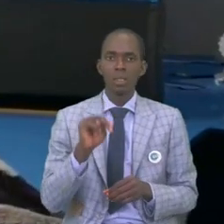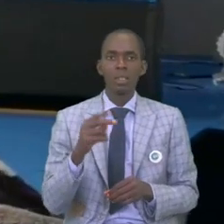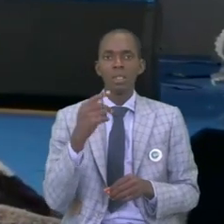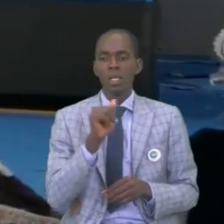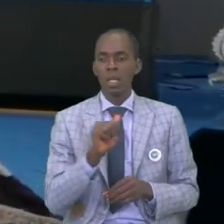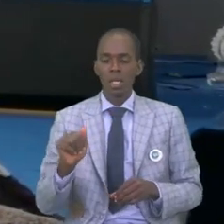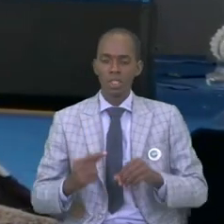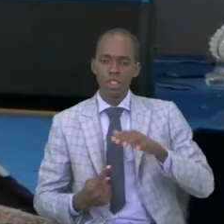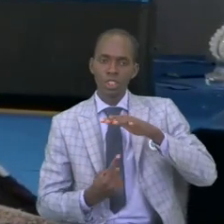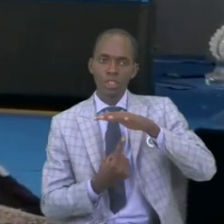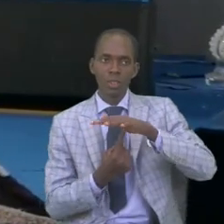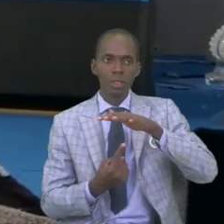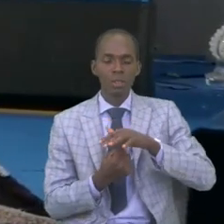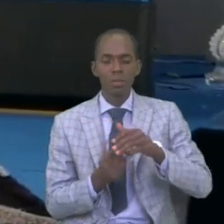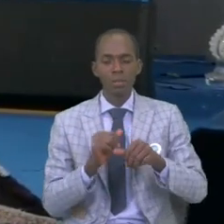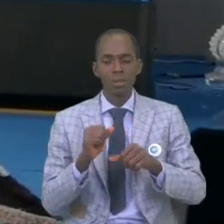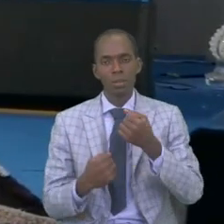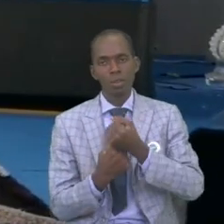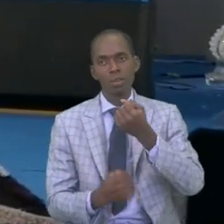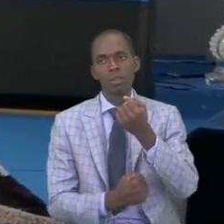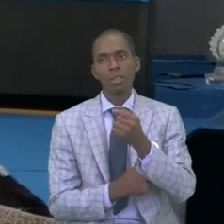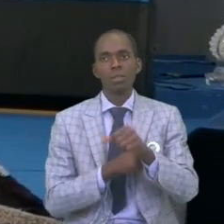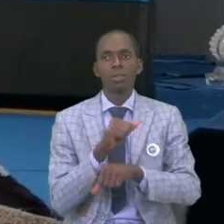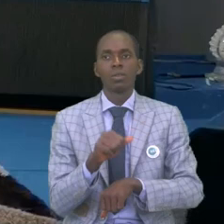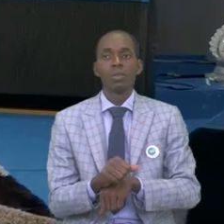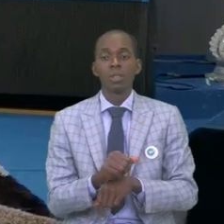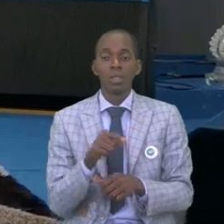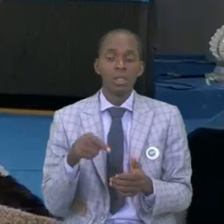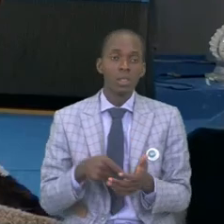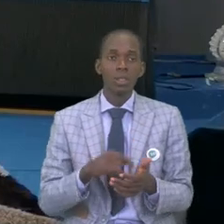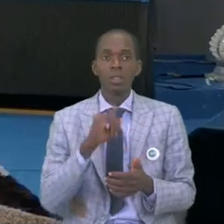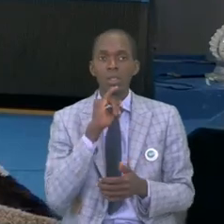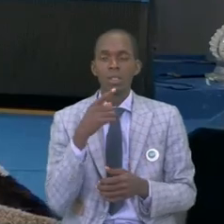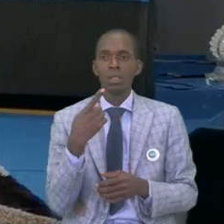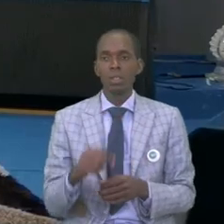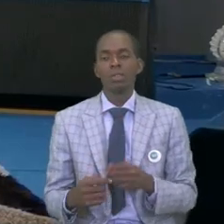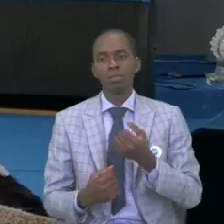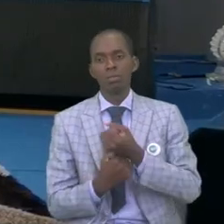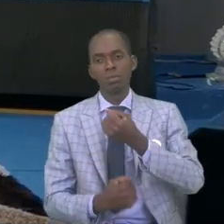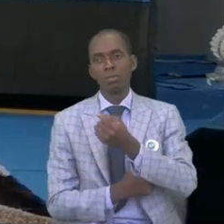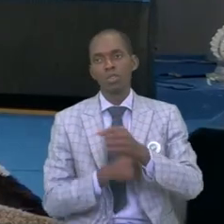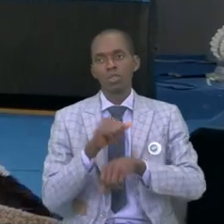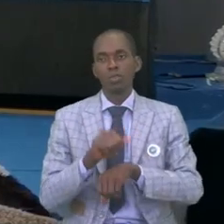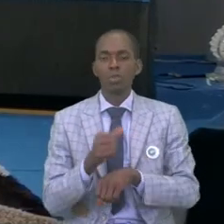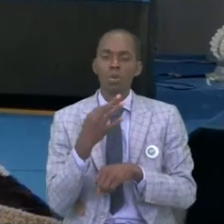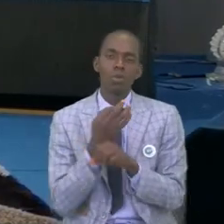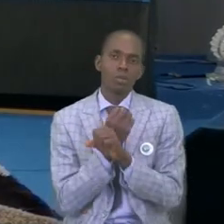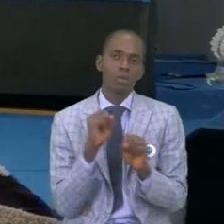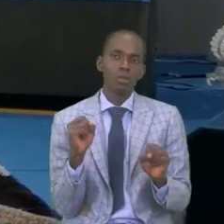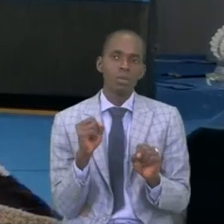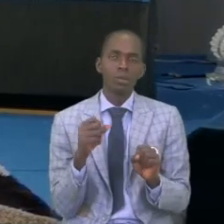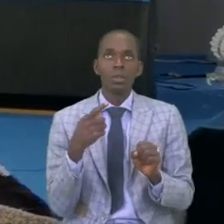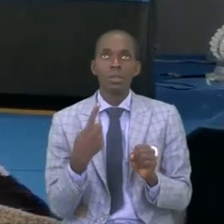cornerstone. A chief cornerstone. This is the cornerstone of salvation, is the cornerstone of